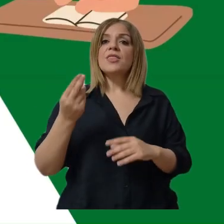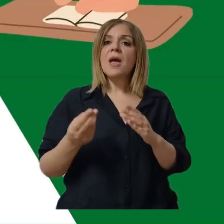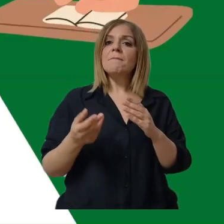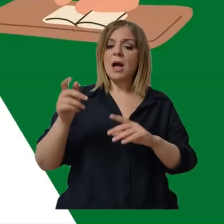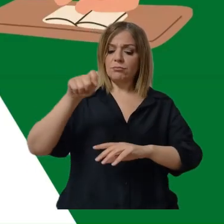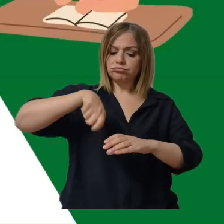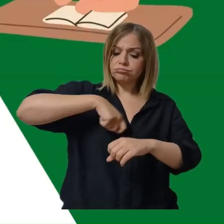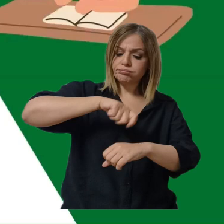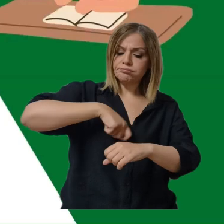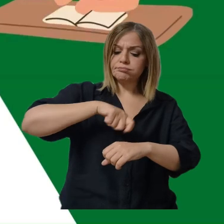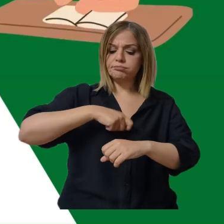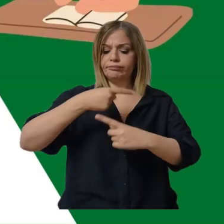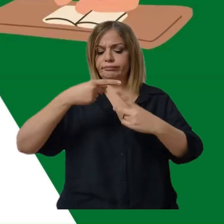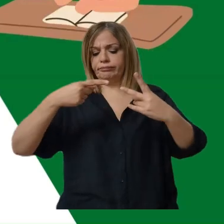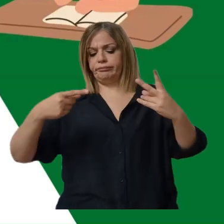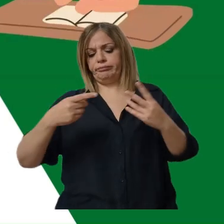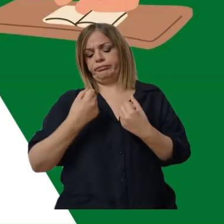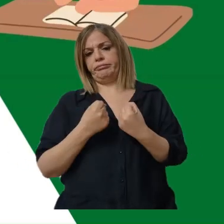sustainable cooking practices.